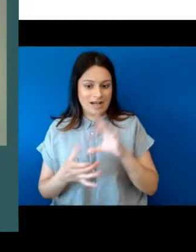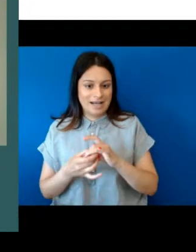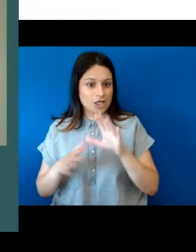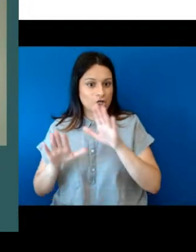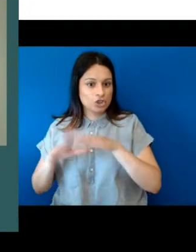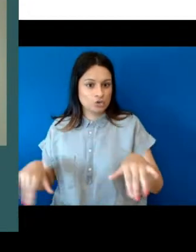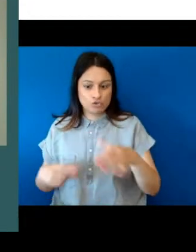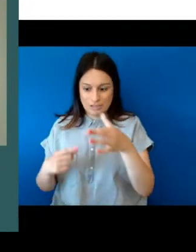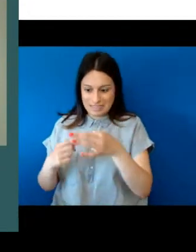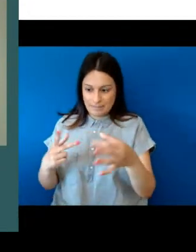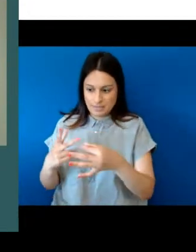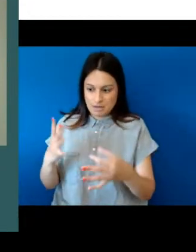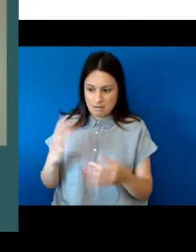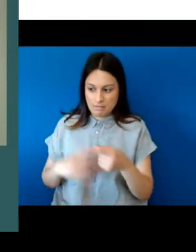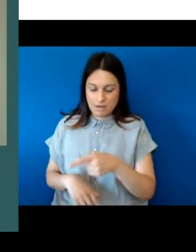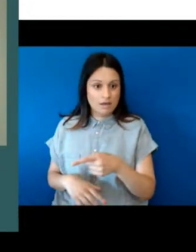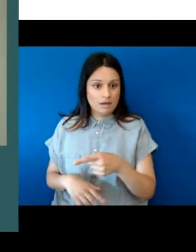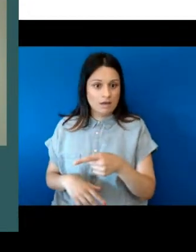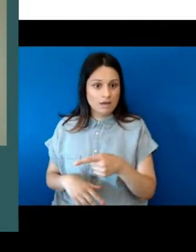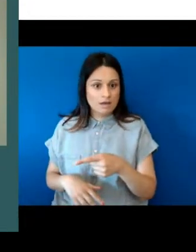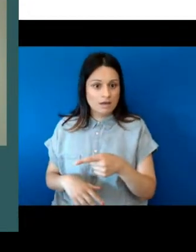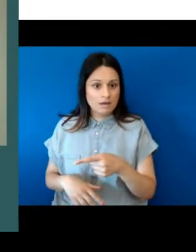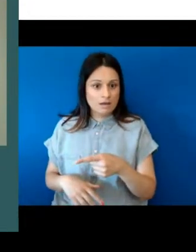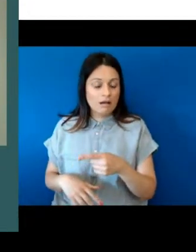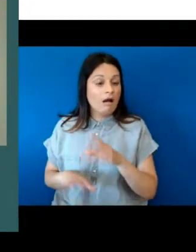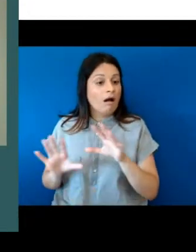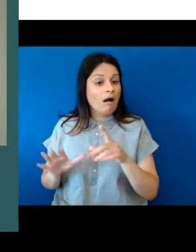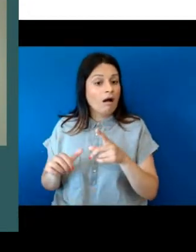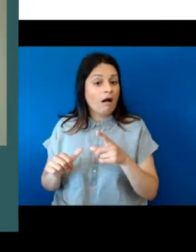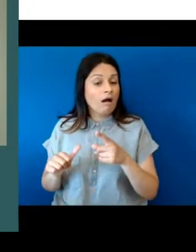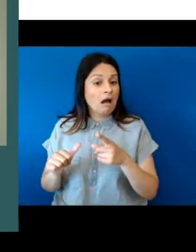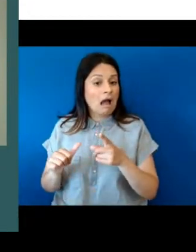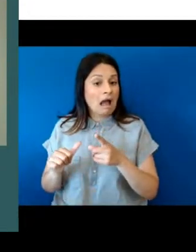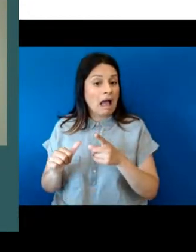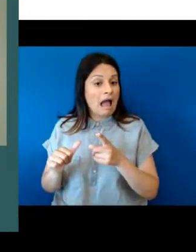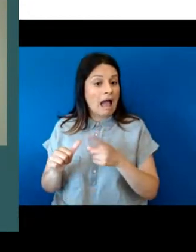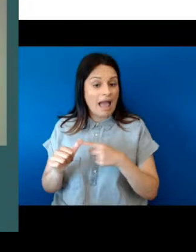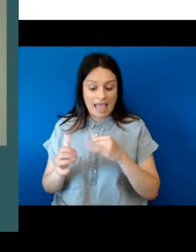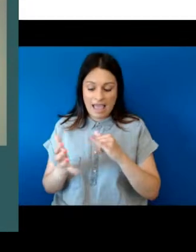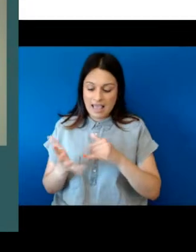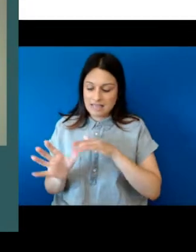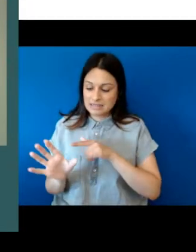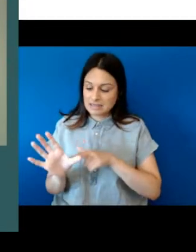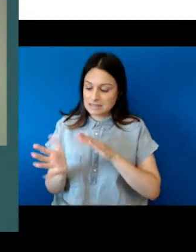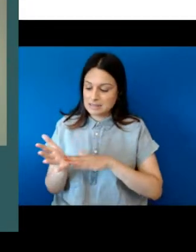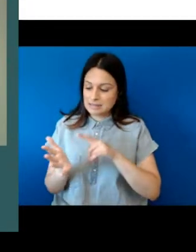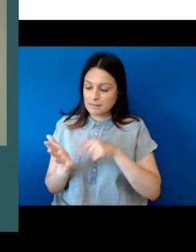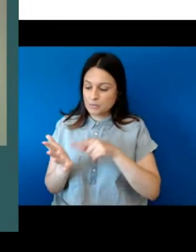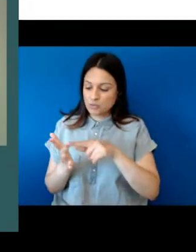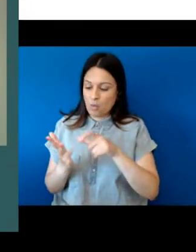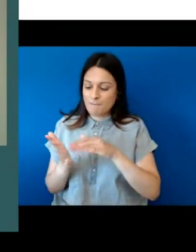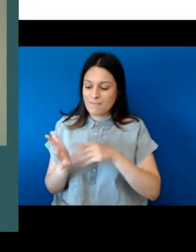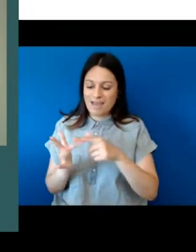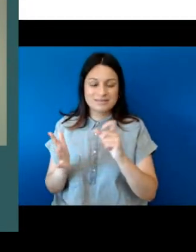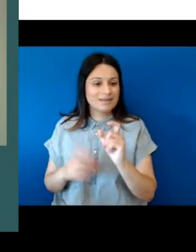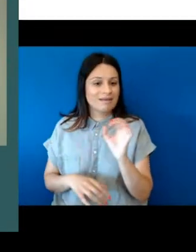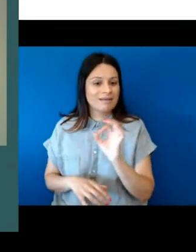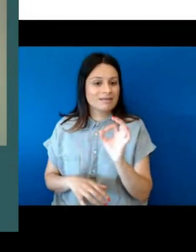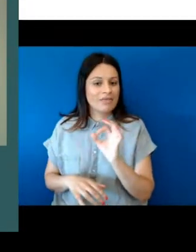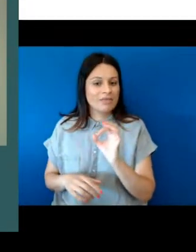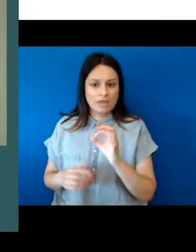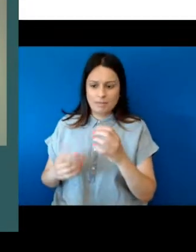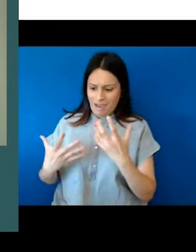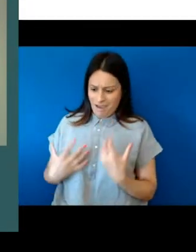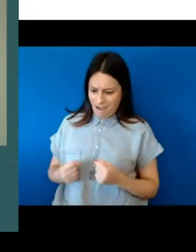go from being asymptomatic to having an asthma attack without some kind of warning, unless, of course, they're